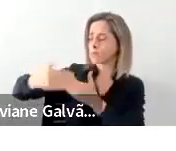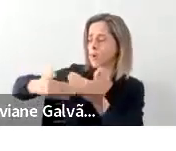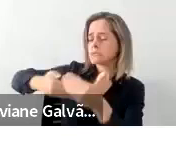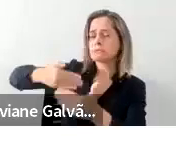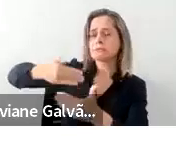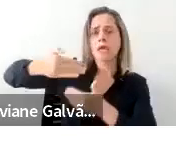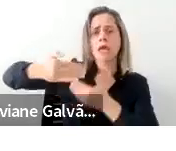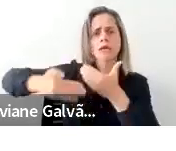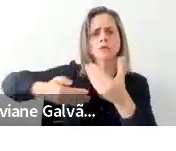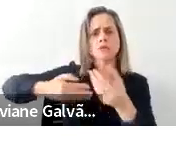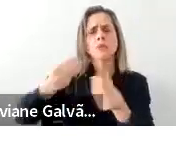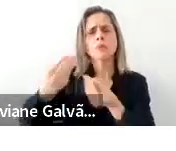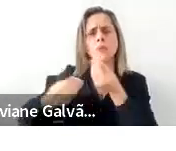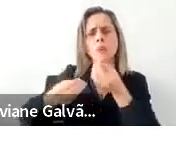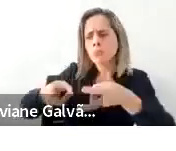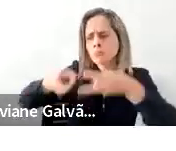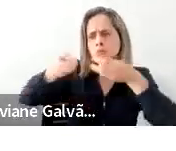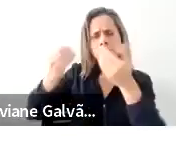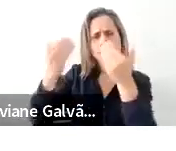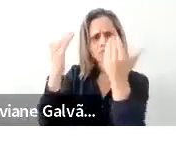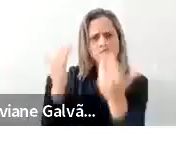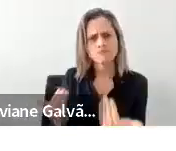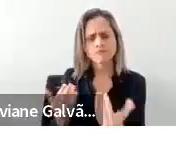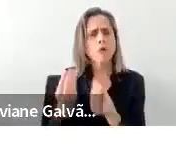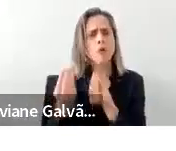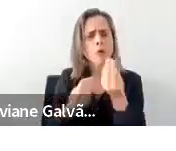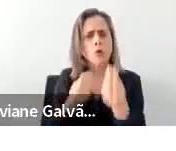in psychology, in Vygotsky's psychology?